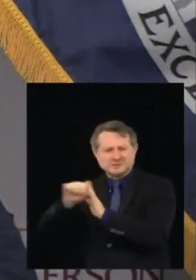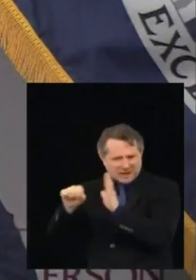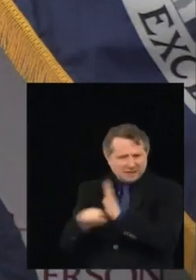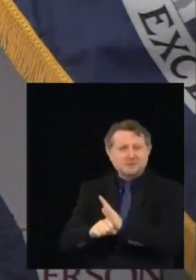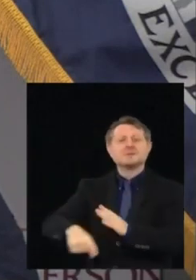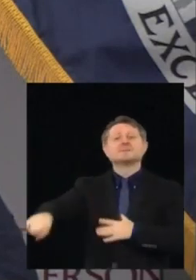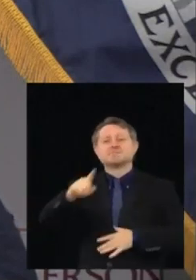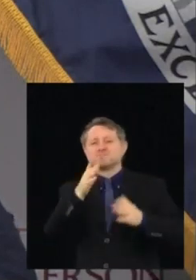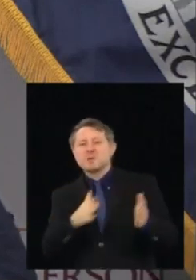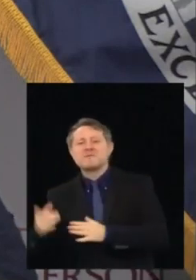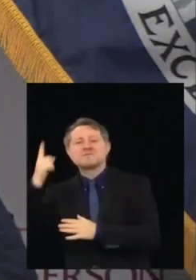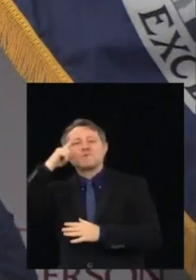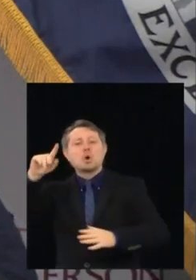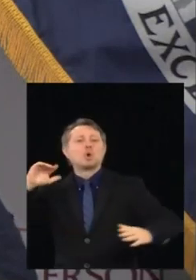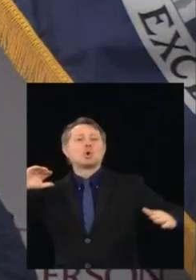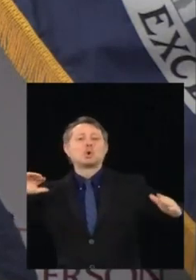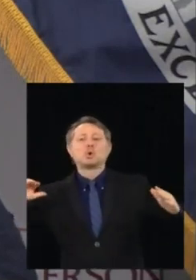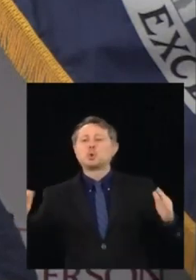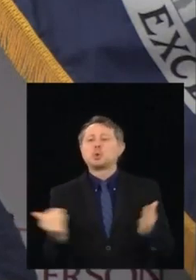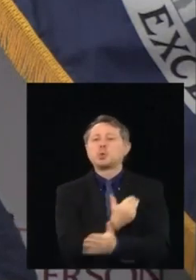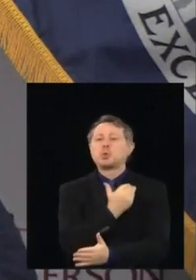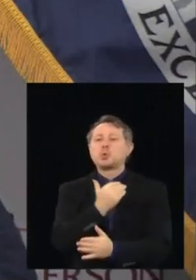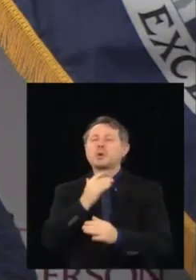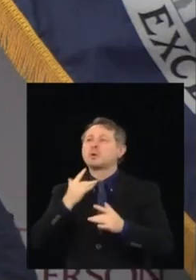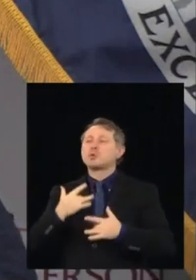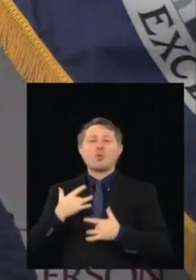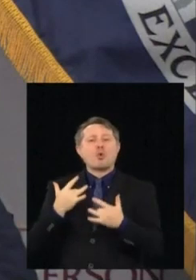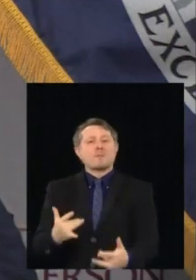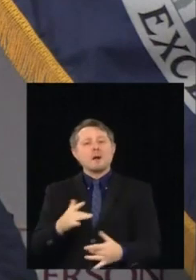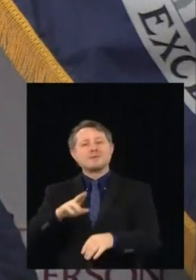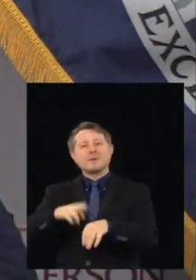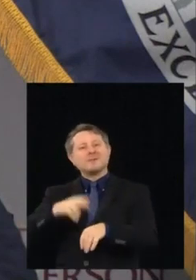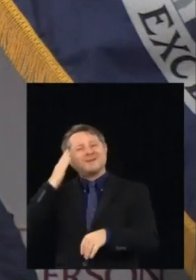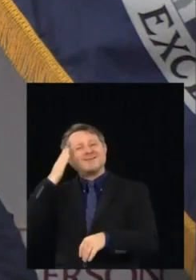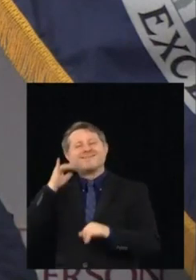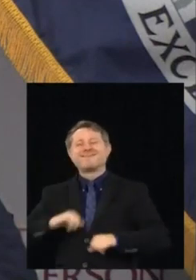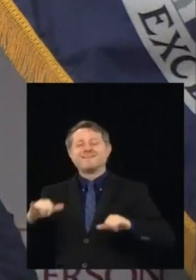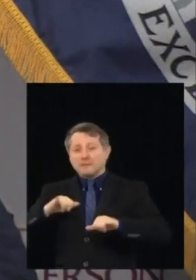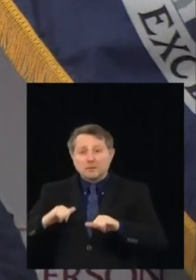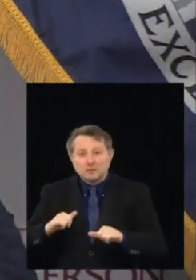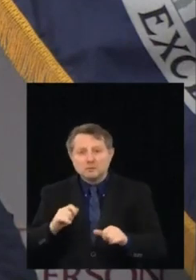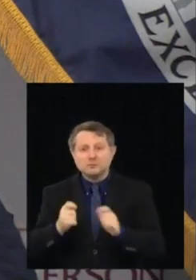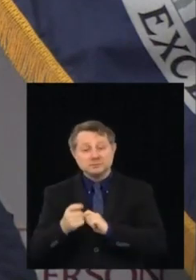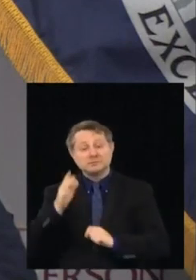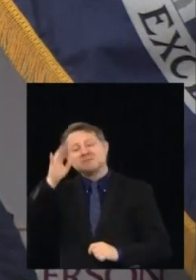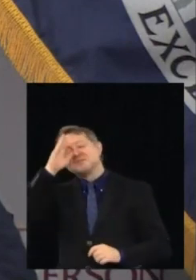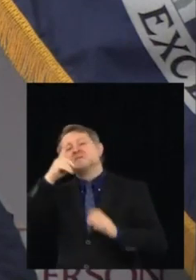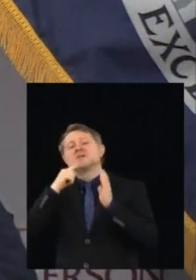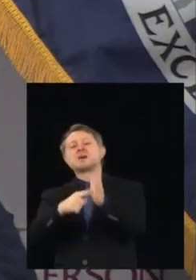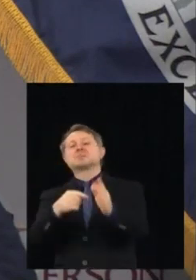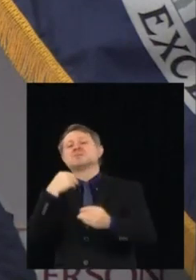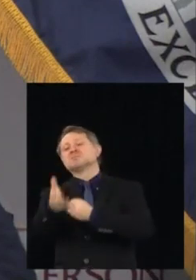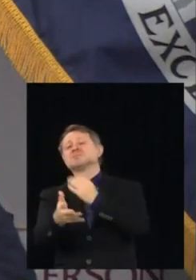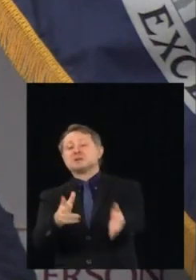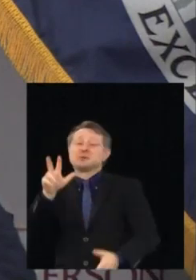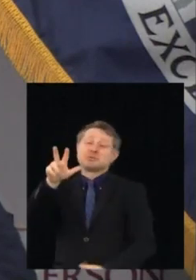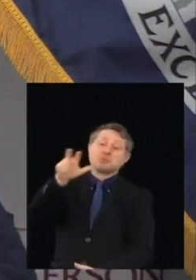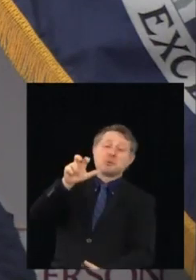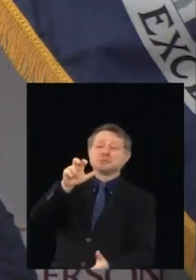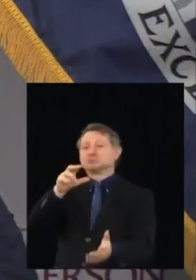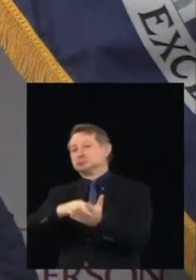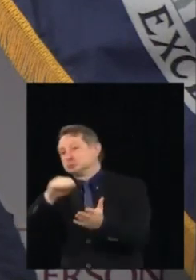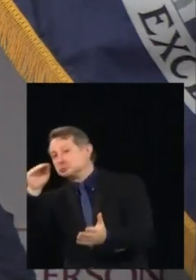normal. Because think about how dramatic it is in a school, right? You have 300 kids in a classroom, in a college lecture